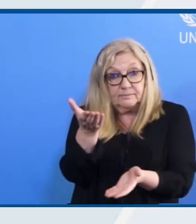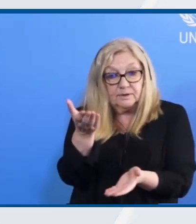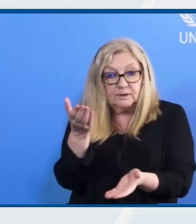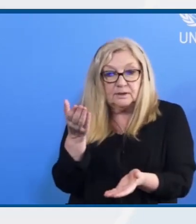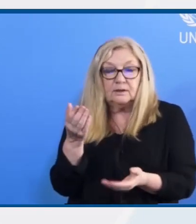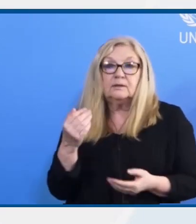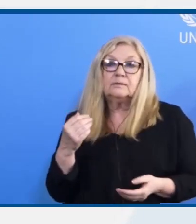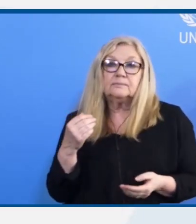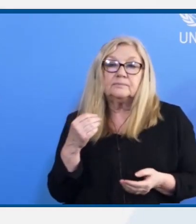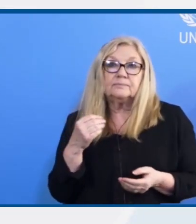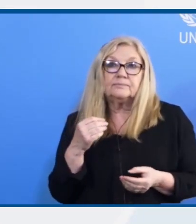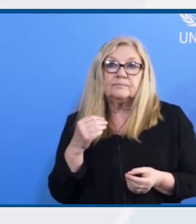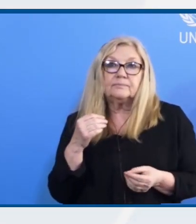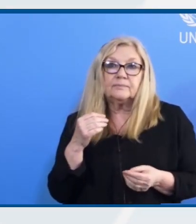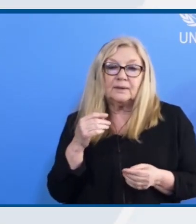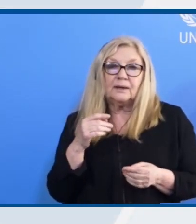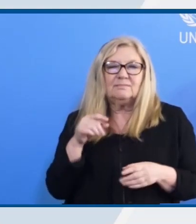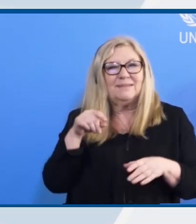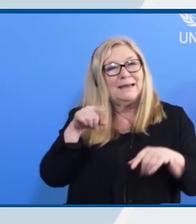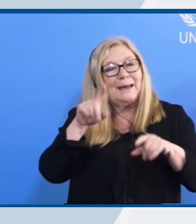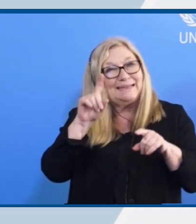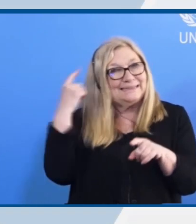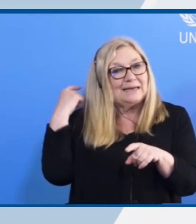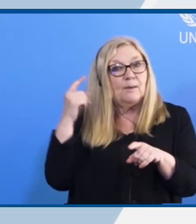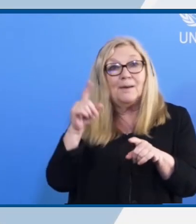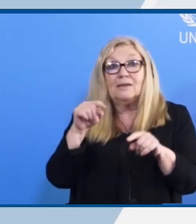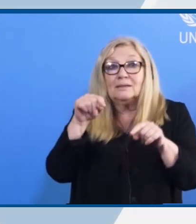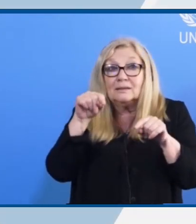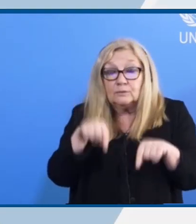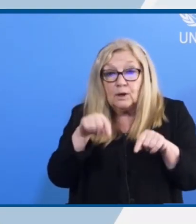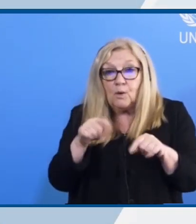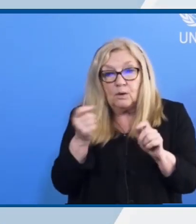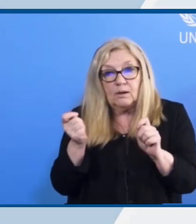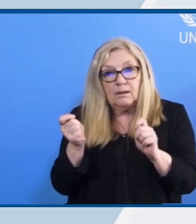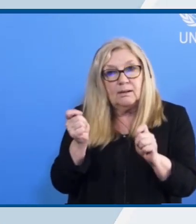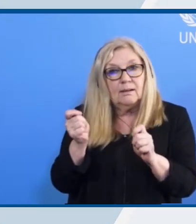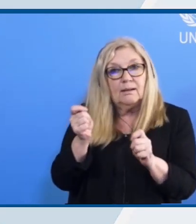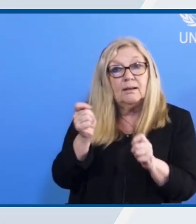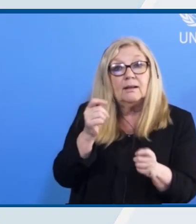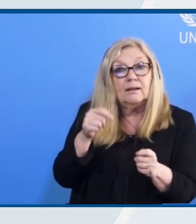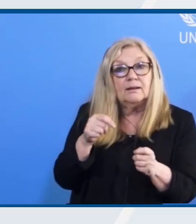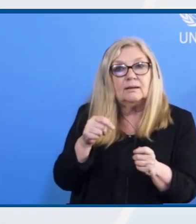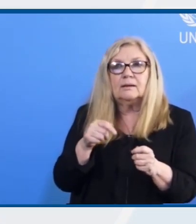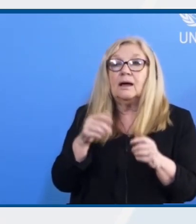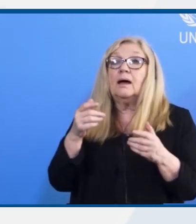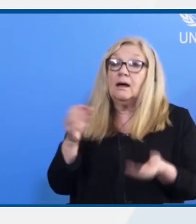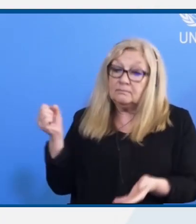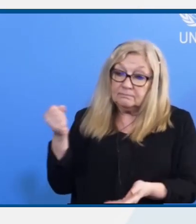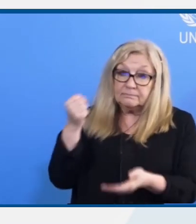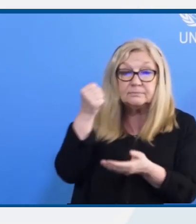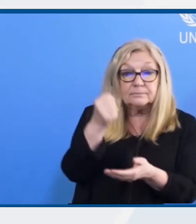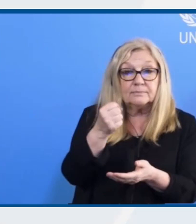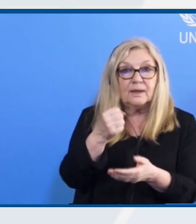infrastructure at the city level. Now they are working together to find out if some